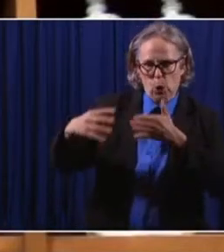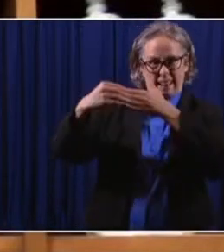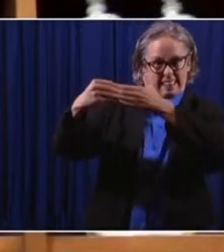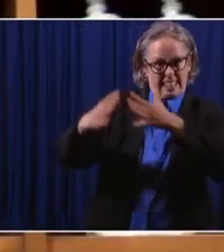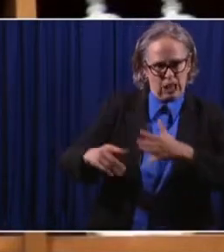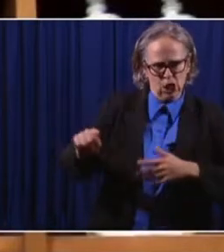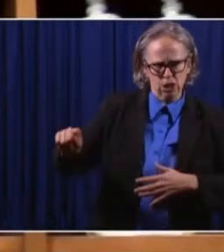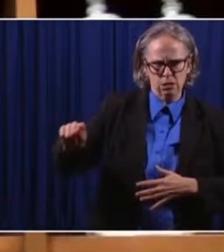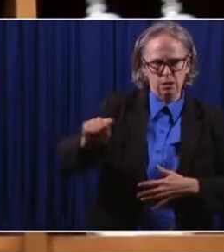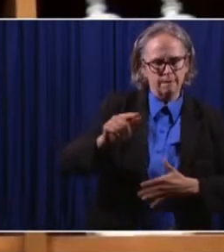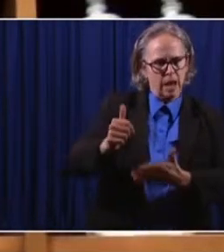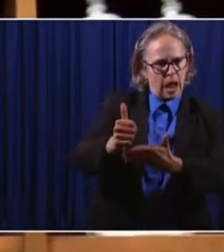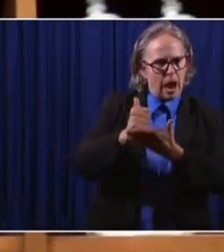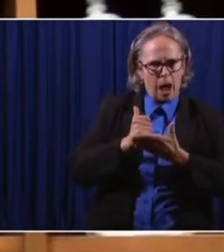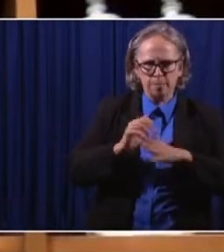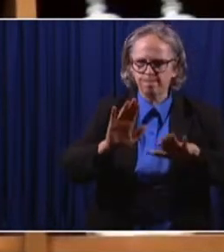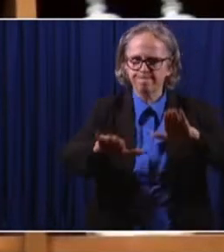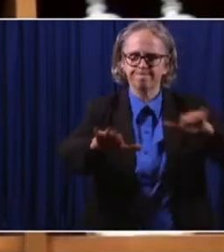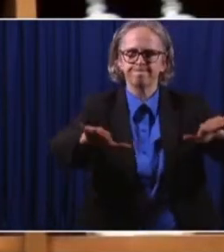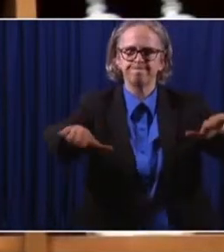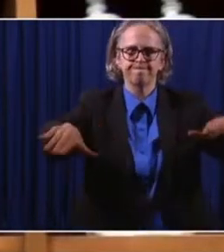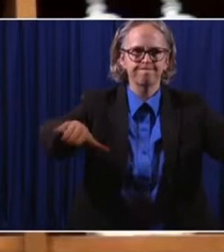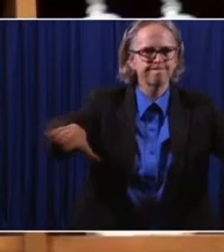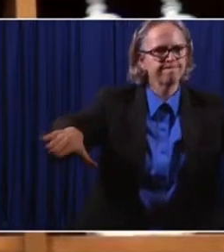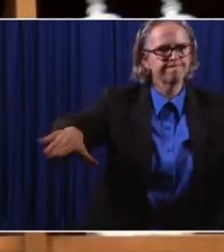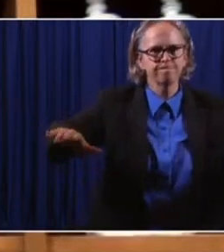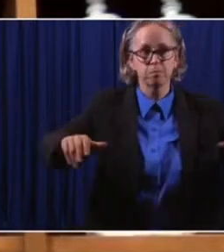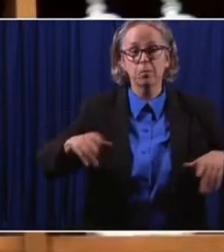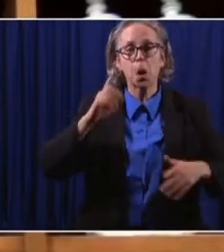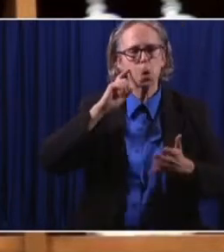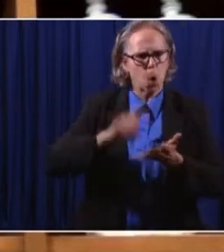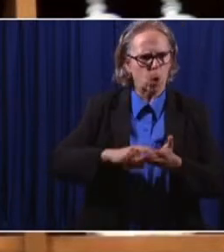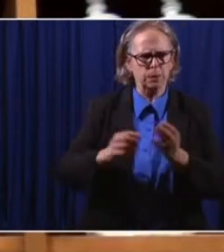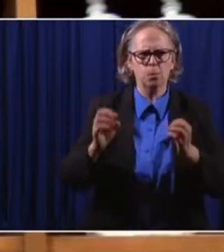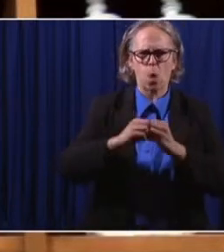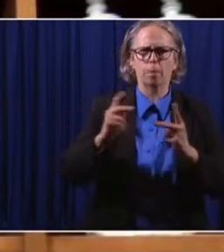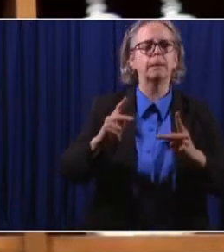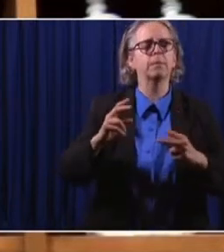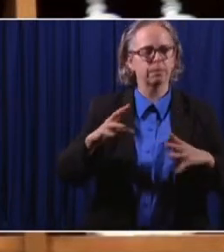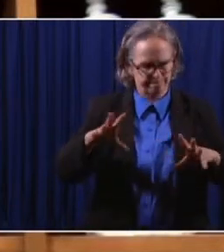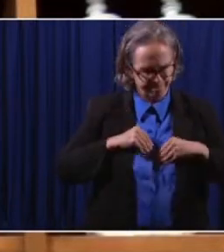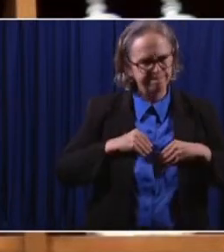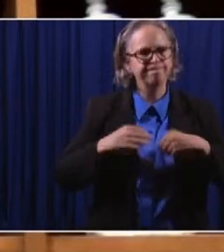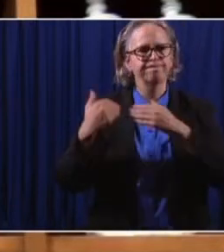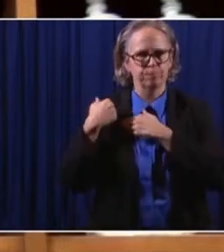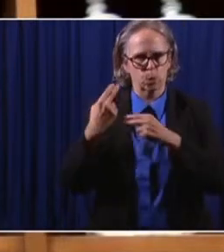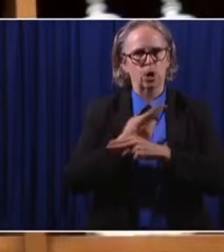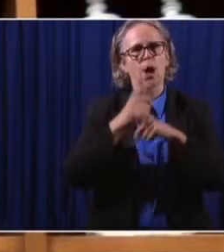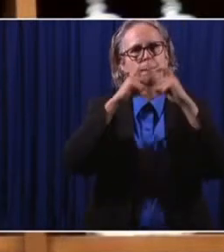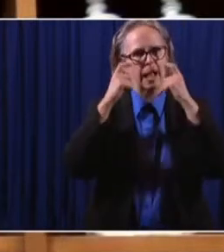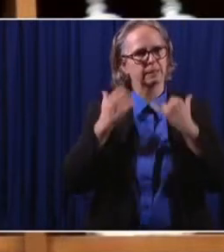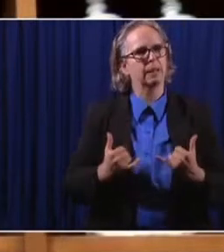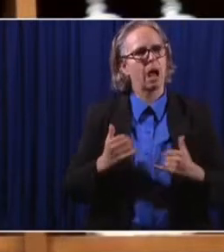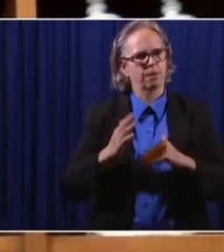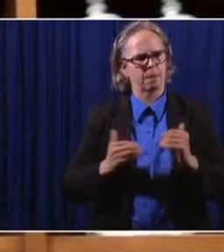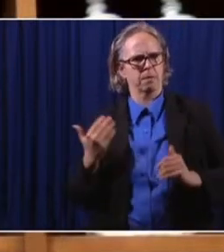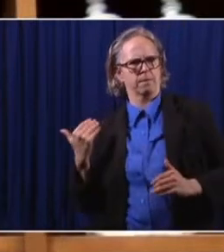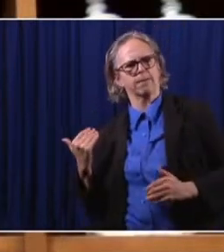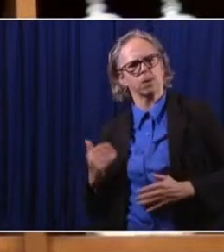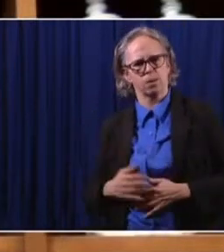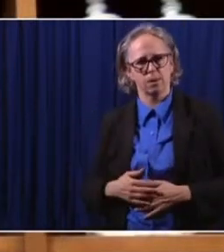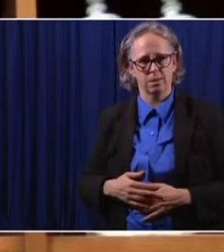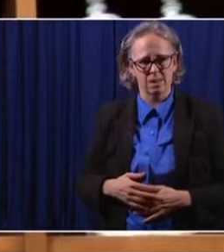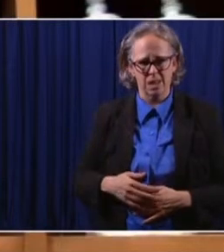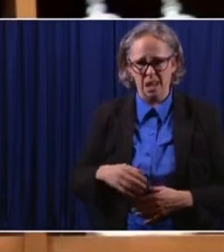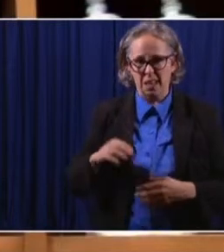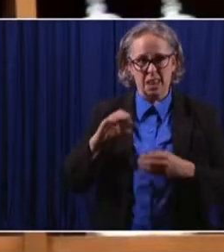widespread. And I think the amount of mask wearing has definitely increased. I think people understand that with some of the numbers, as you had mentioned earlier, that the rate in Ohio,